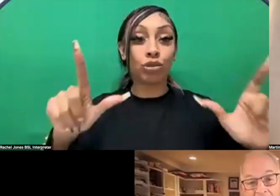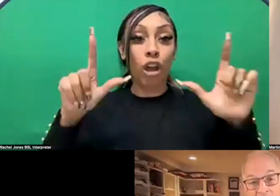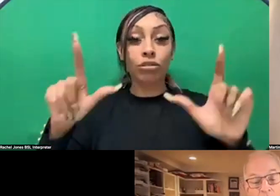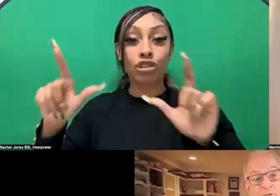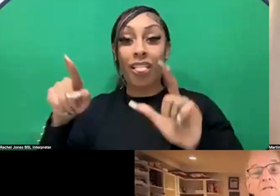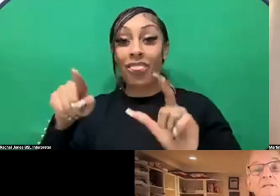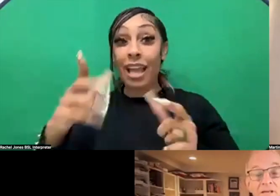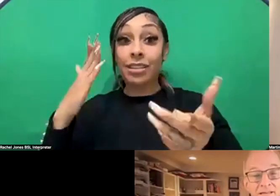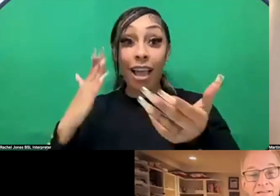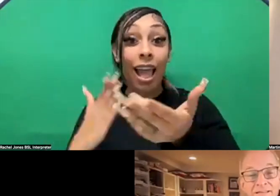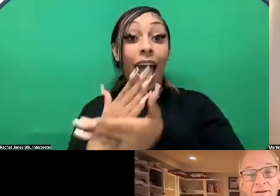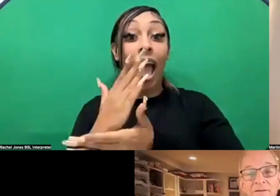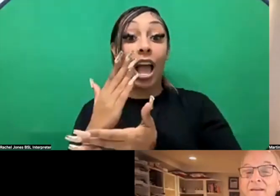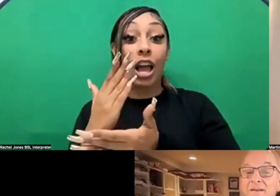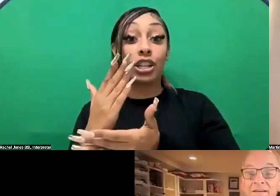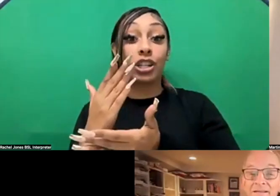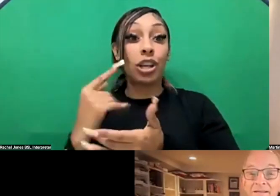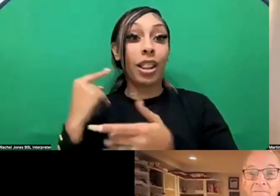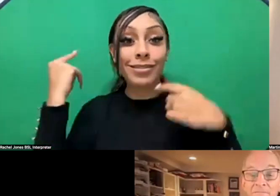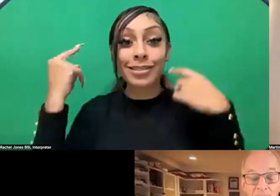is an actual synthesized sound,